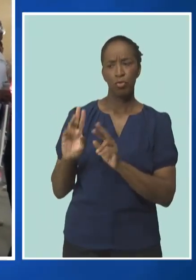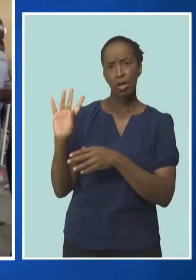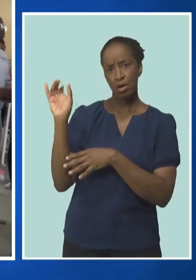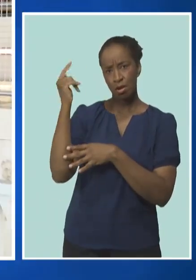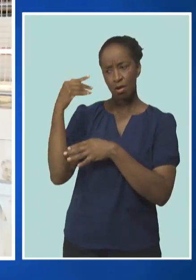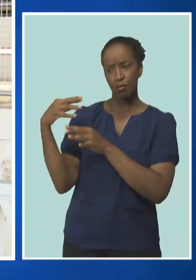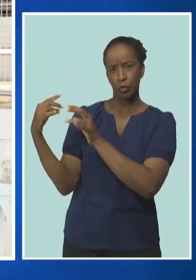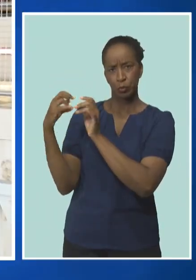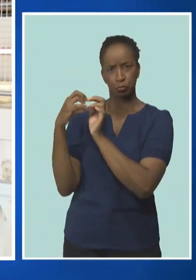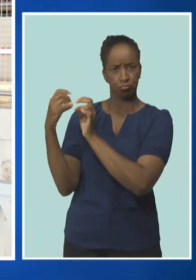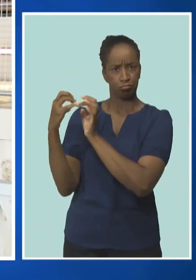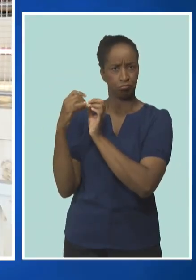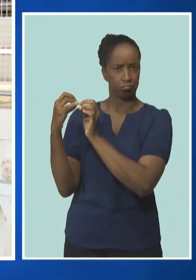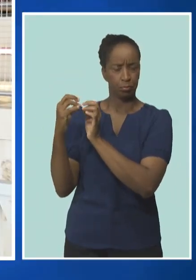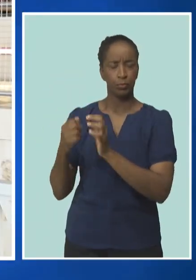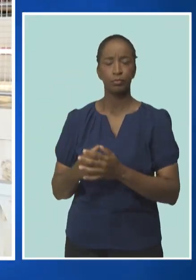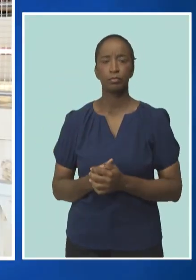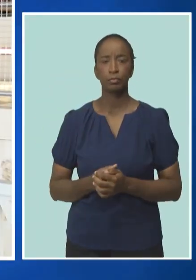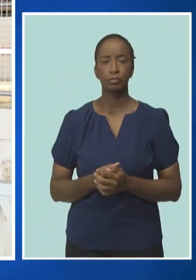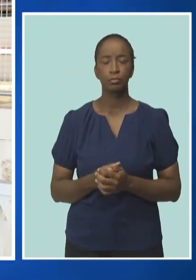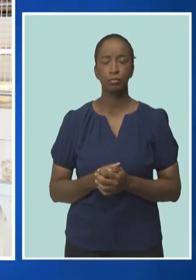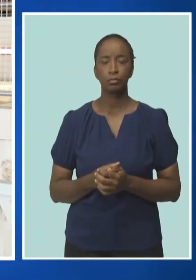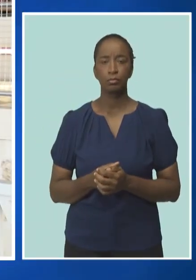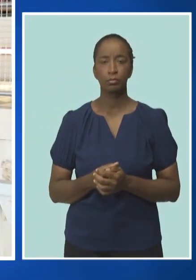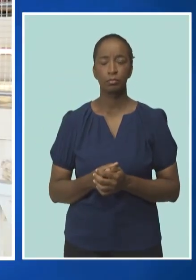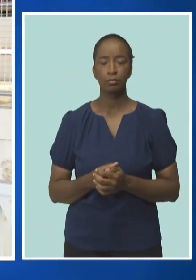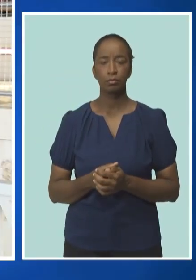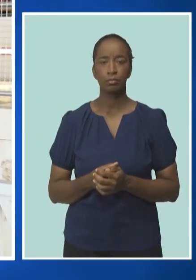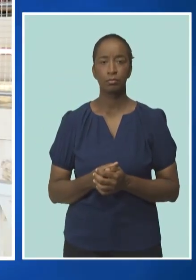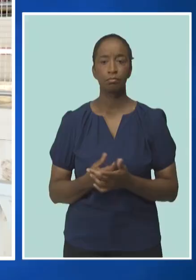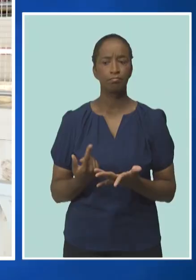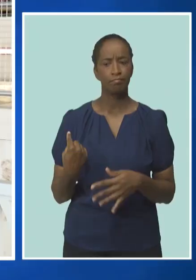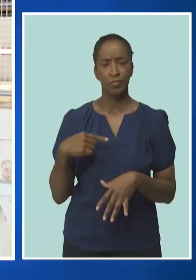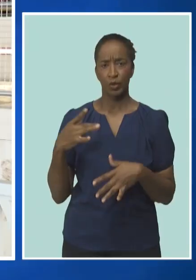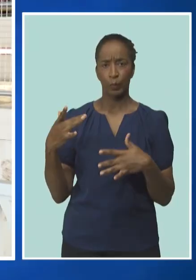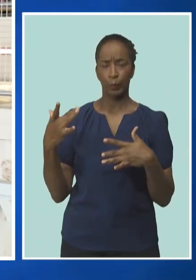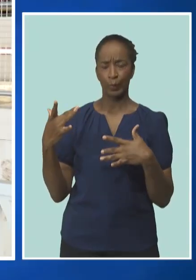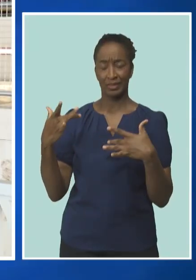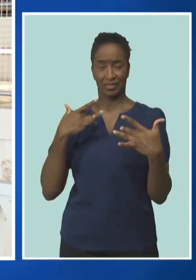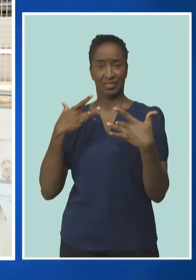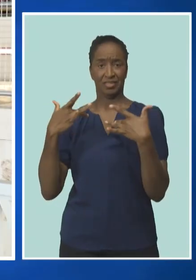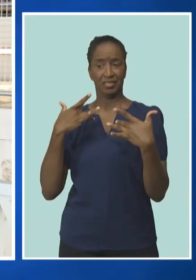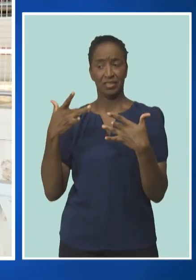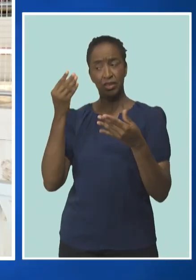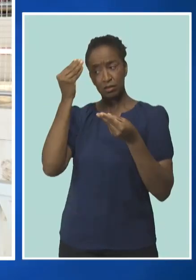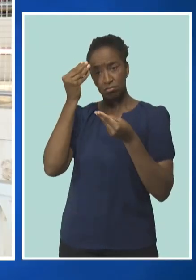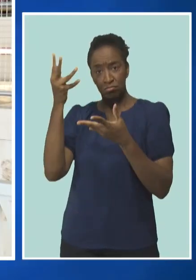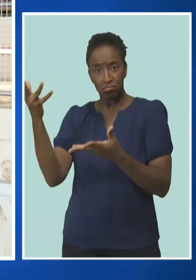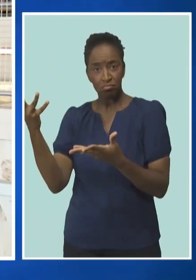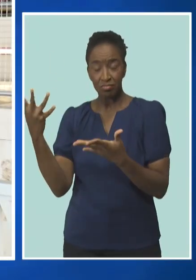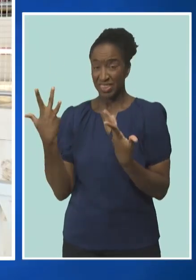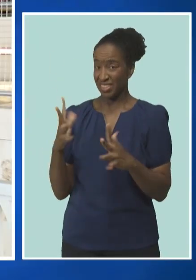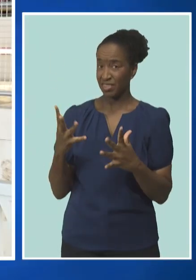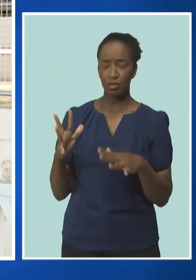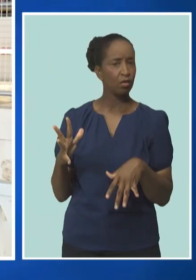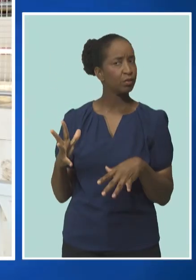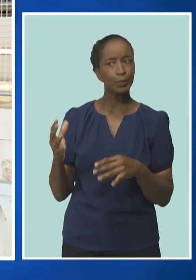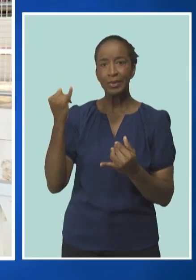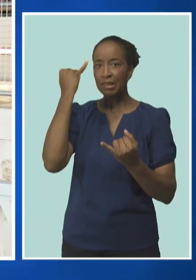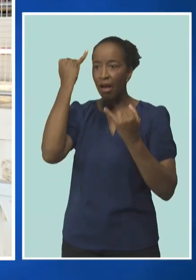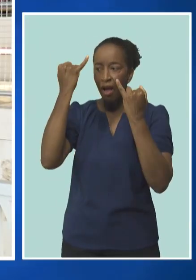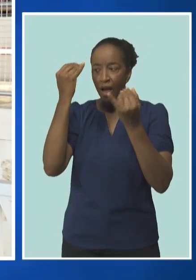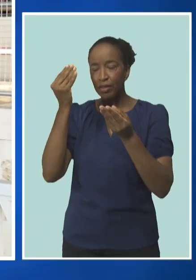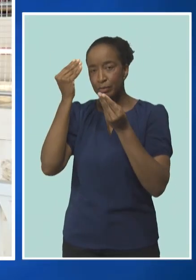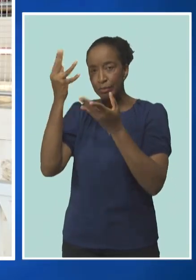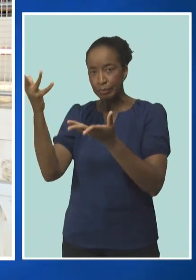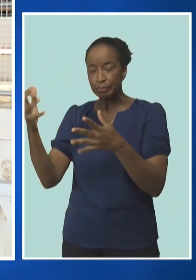planned levy with government. We have not just raised concerns, we have tabled solutions, replacing the daily